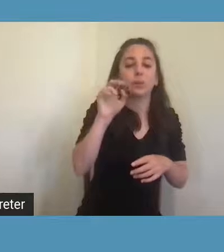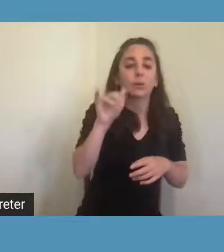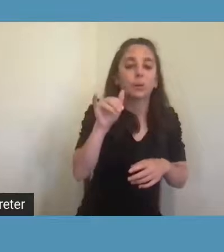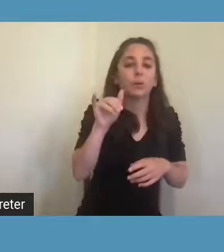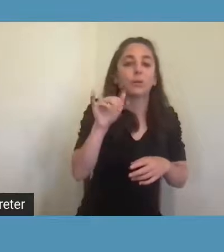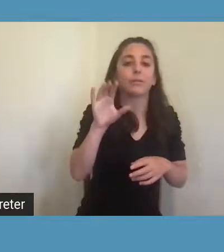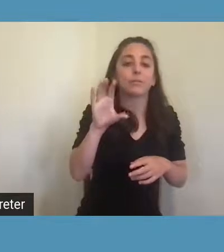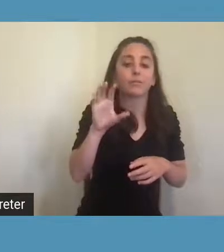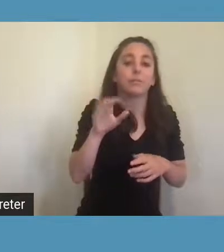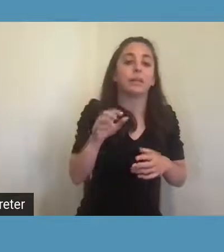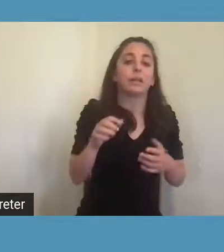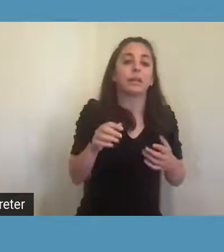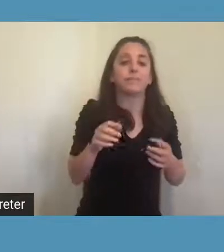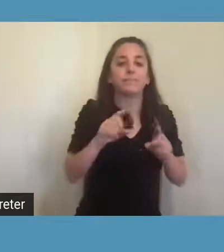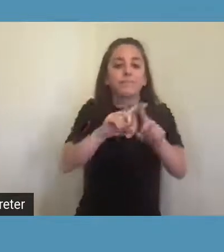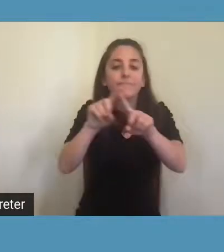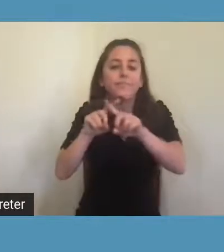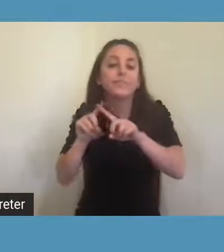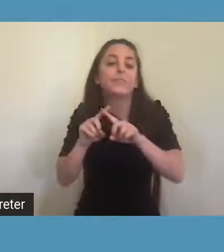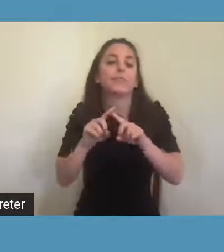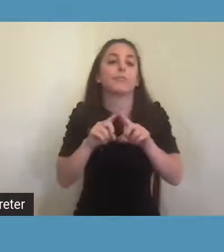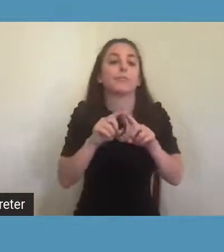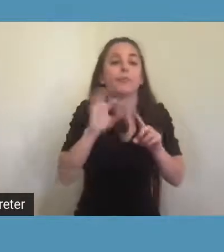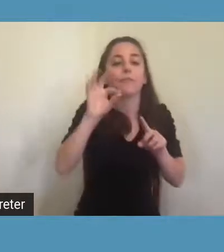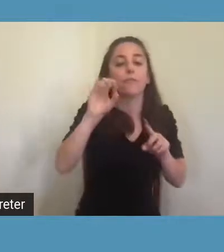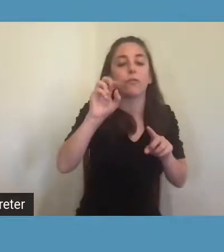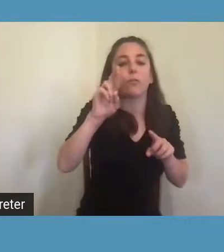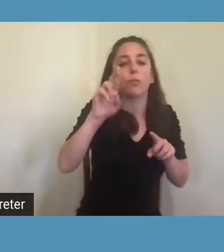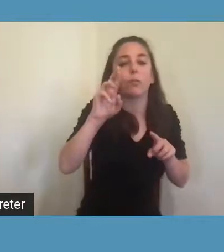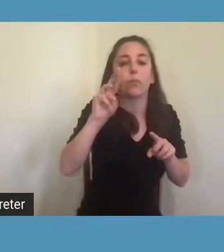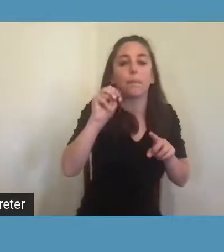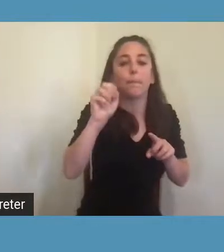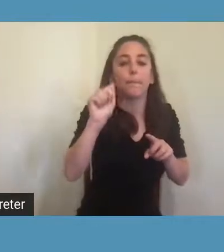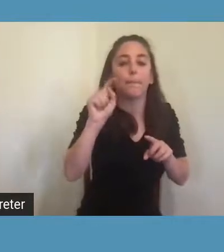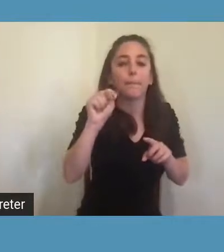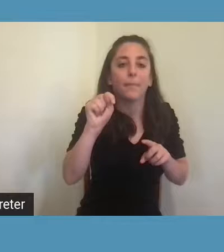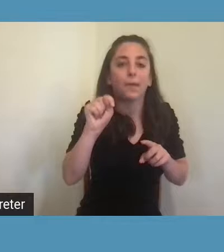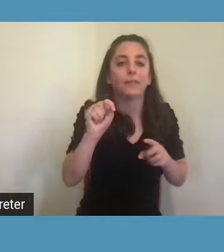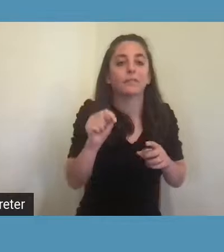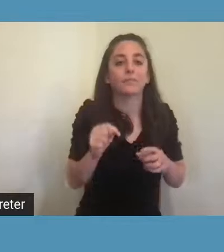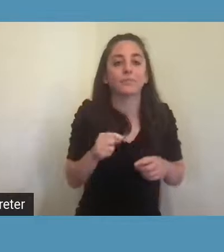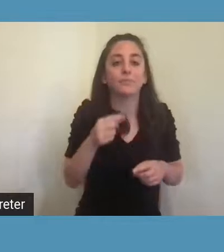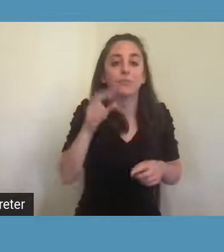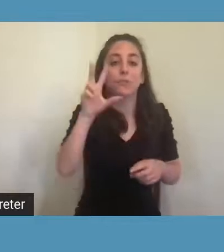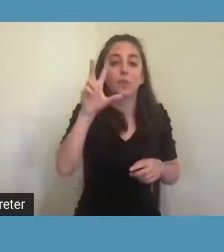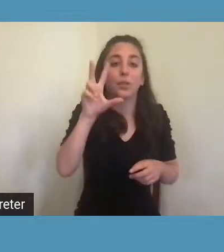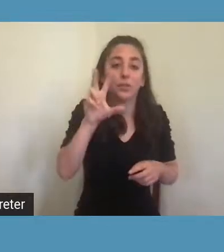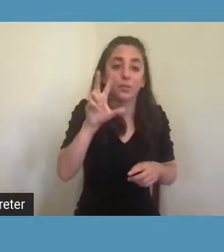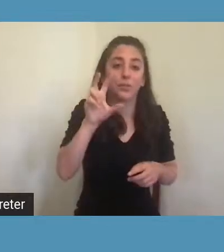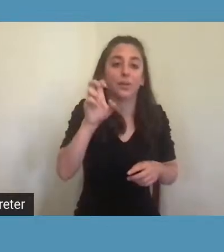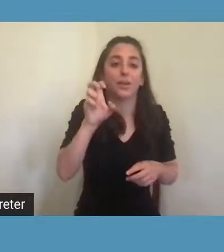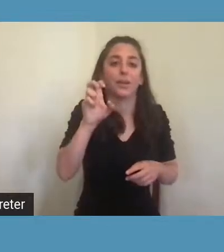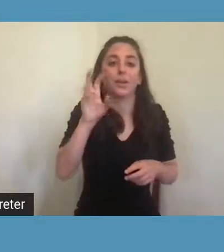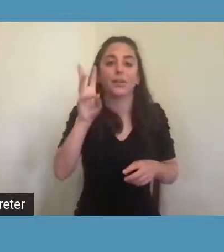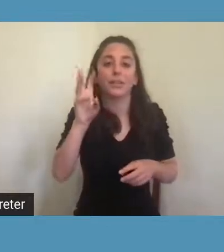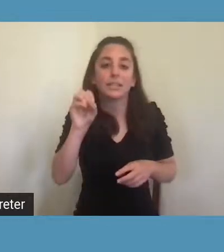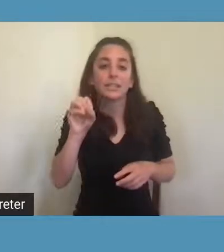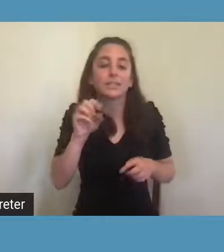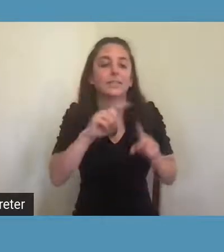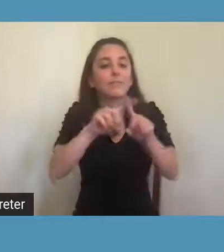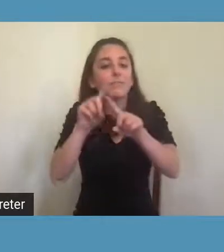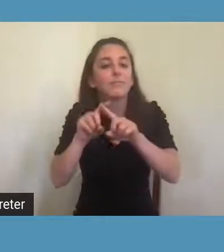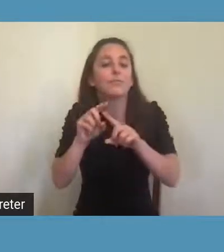new and emerging video formats, tools, and platforms, such as 360 volumetric video and virtual